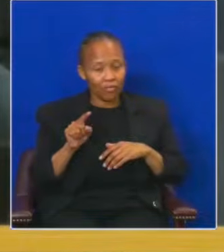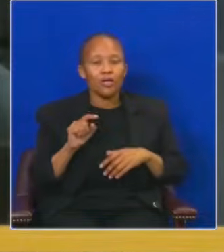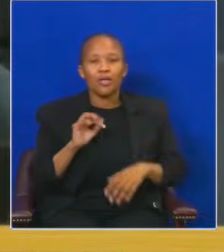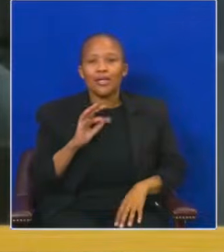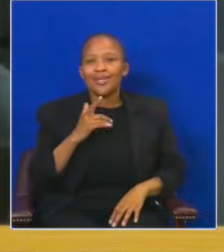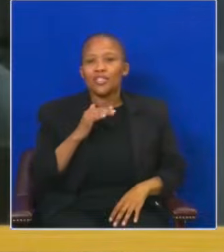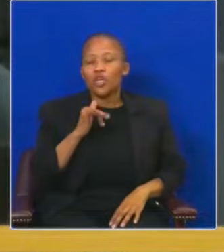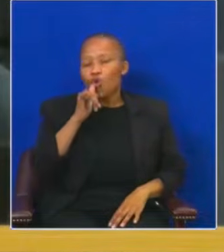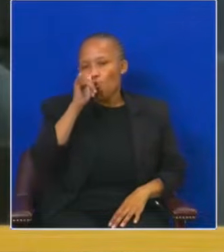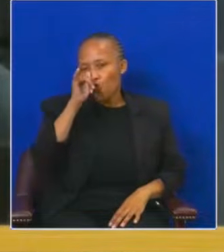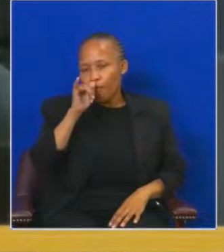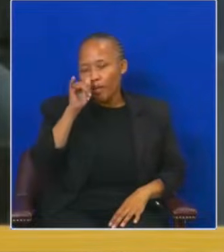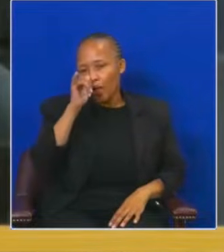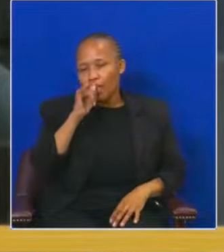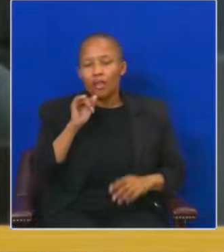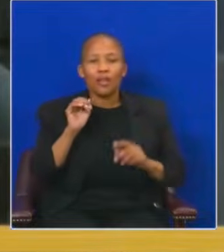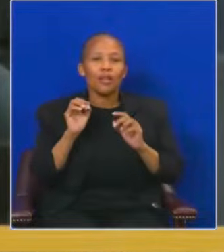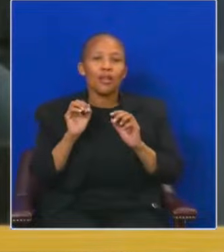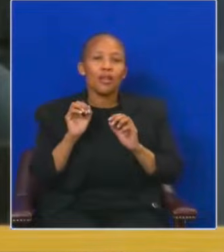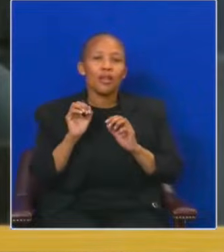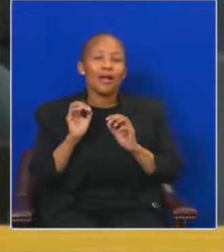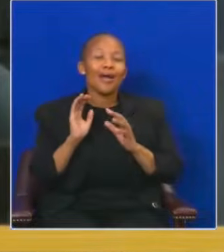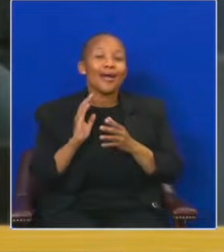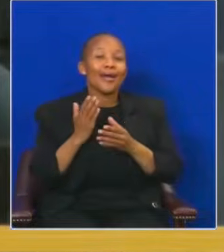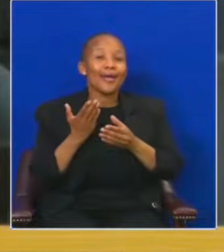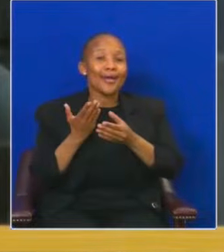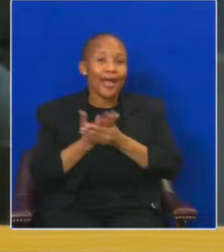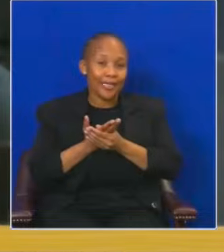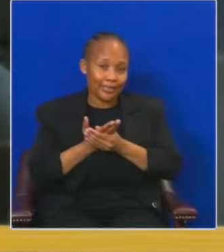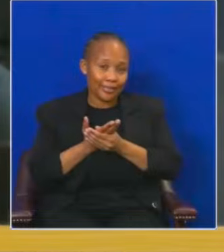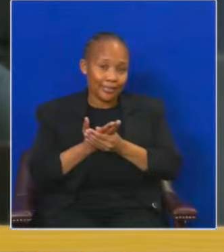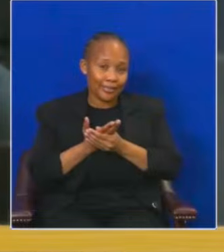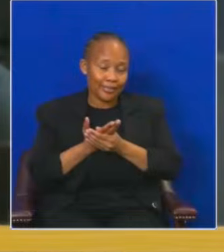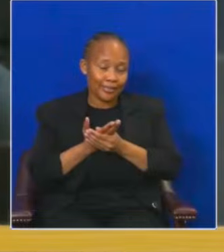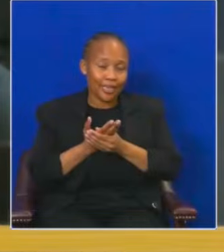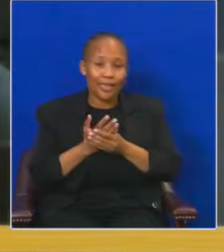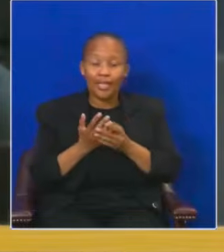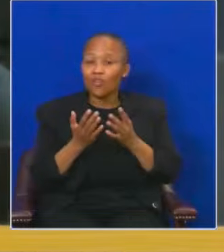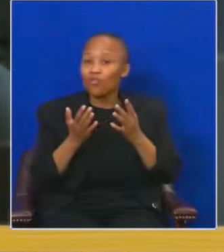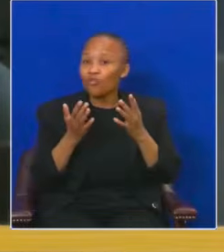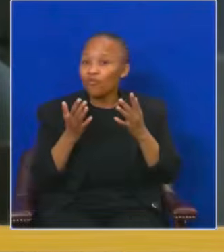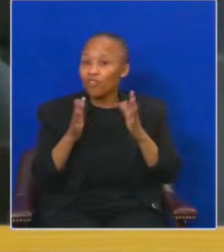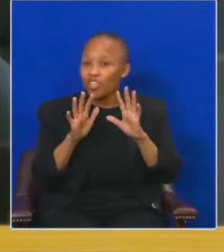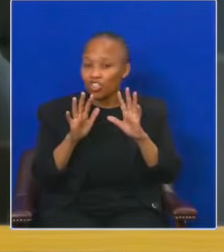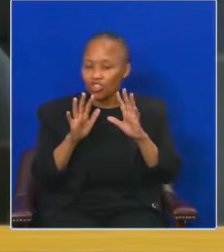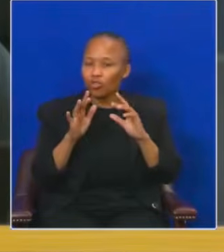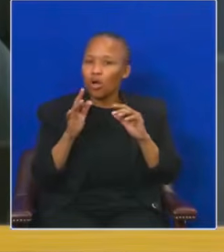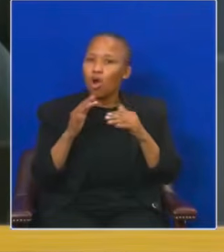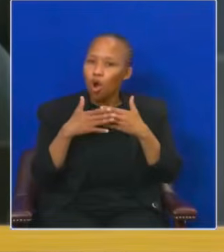he allegedly opened against the team, commissioners.